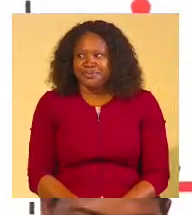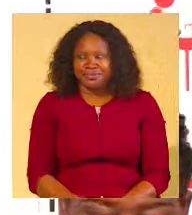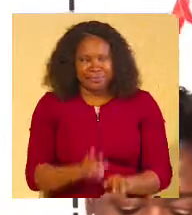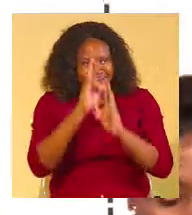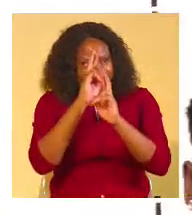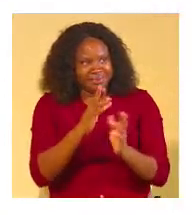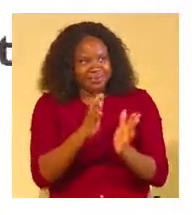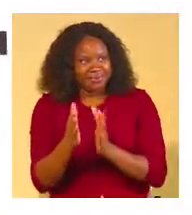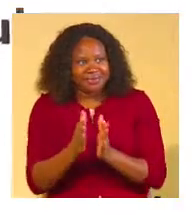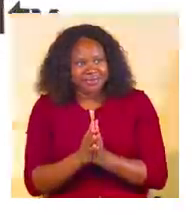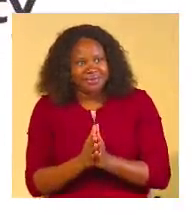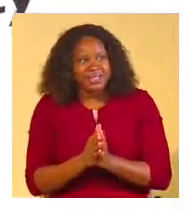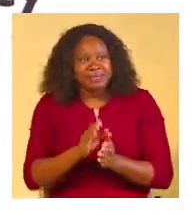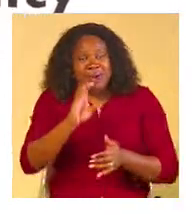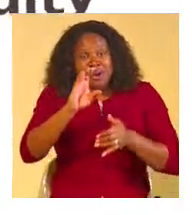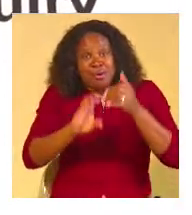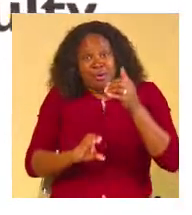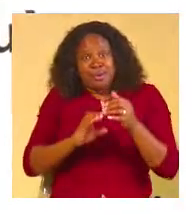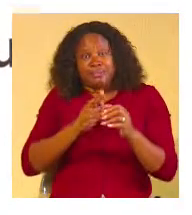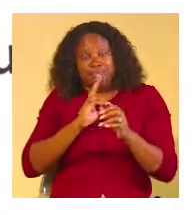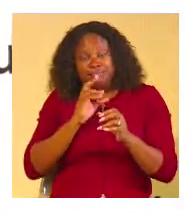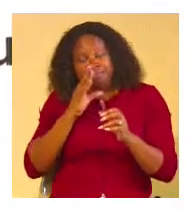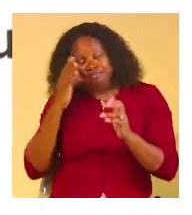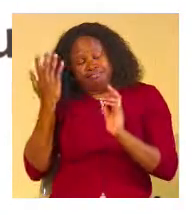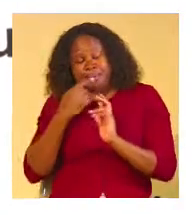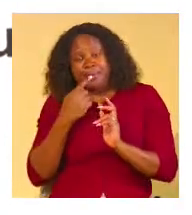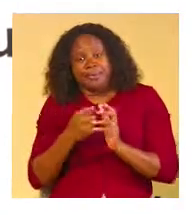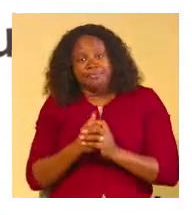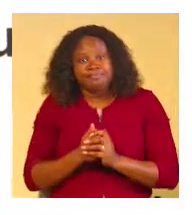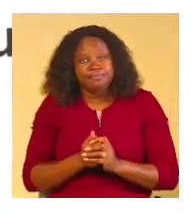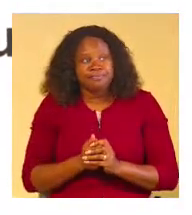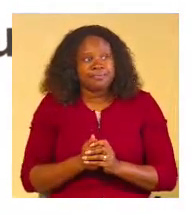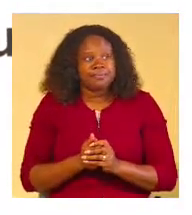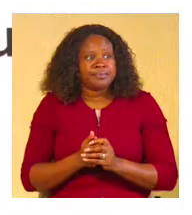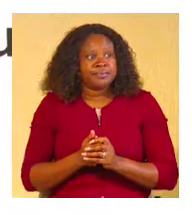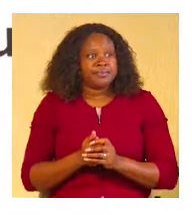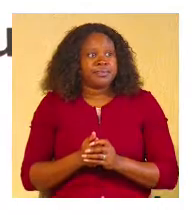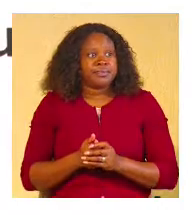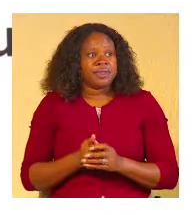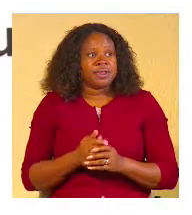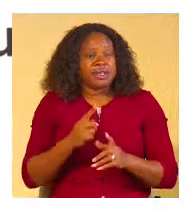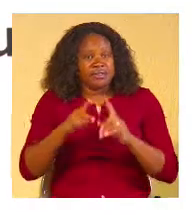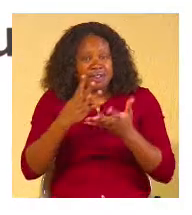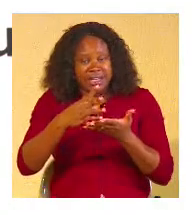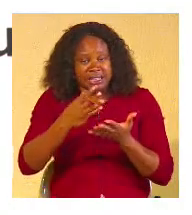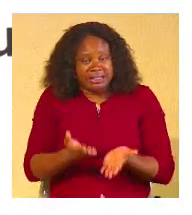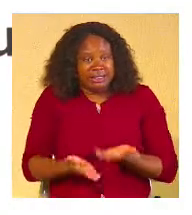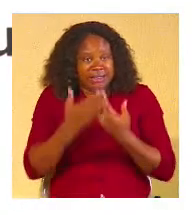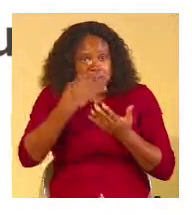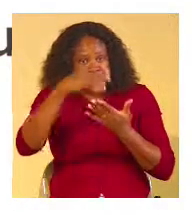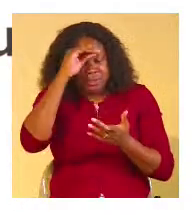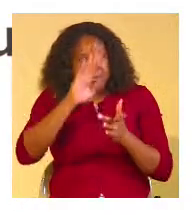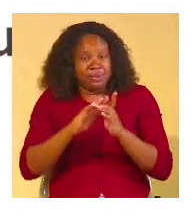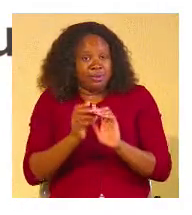Honorable. I think in my concluding remarks, I would like to highlight some of the learning lessons that we have learned in terms of the sports